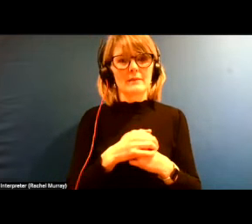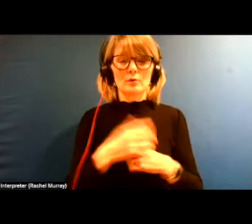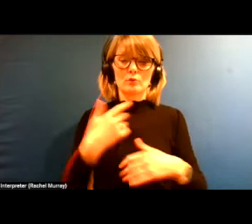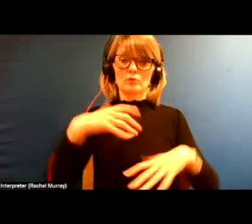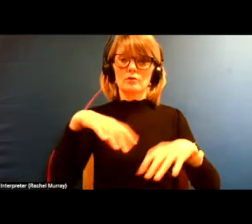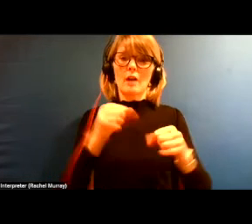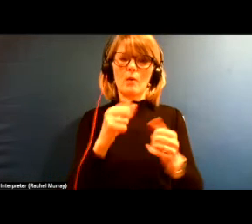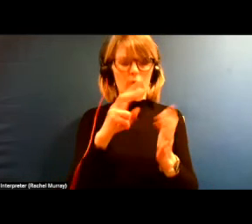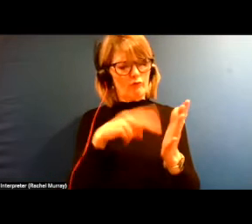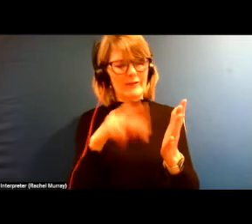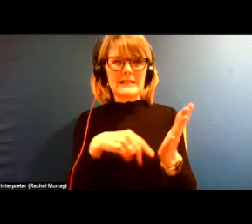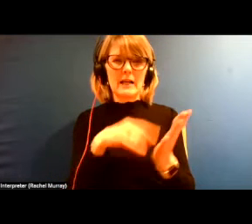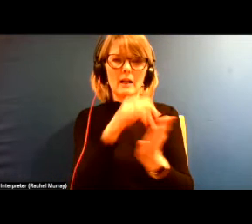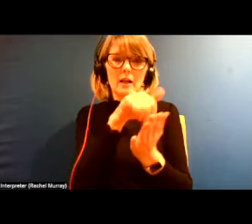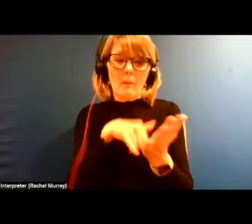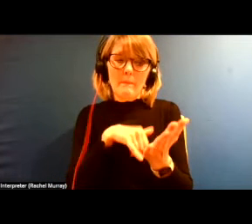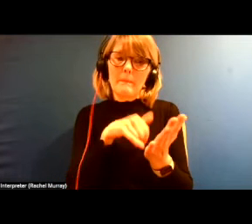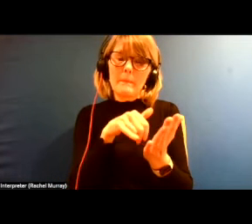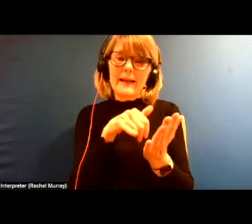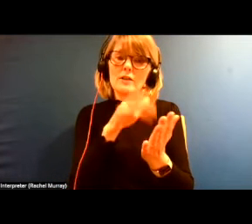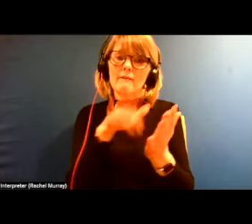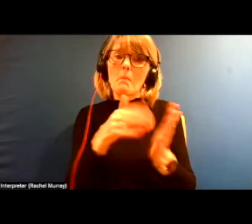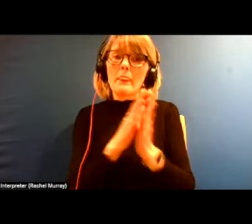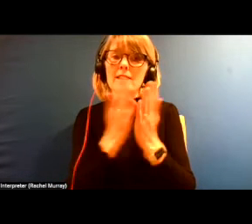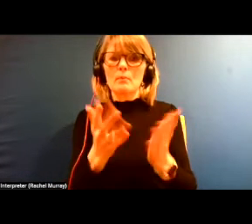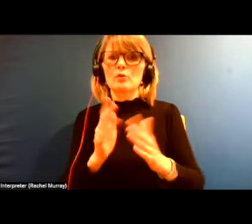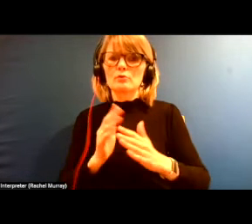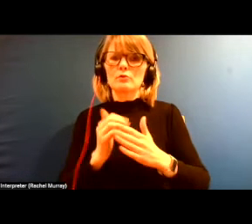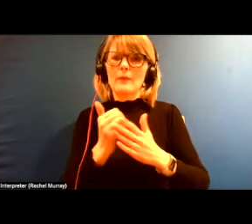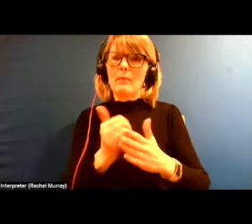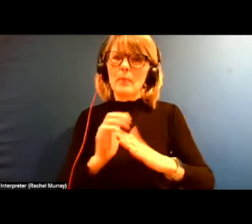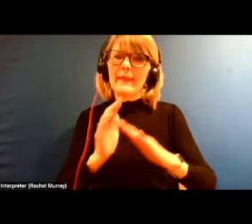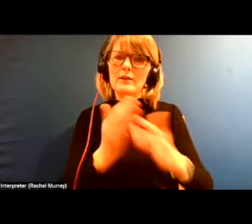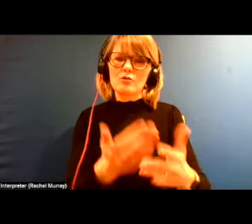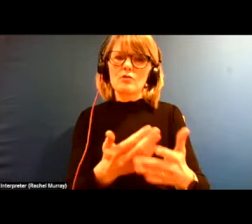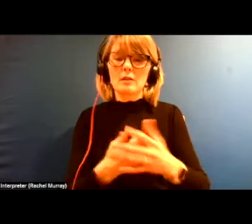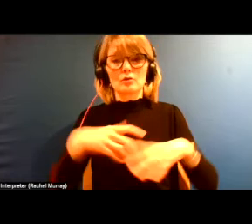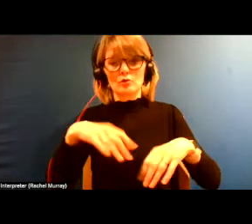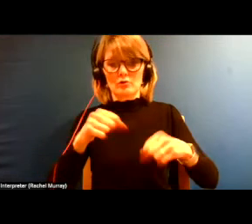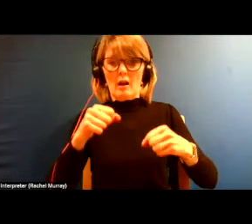with reading a couple of pages from this book to help with this introduction and to begin